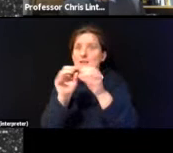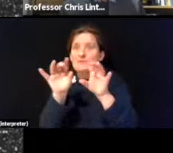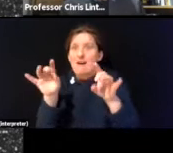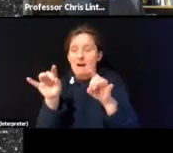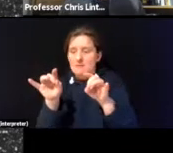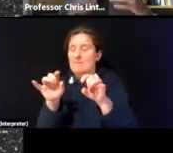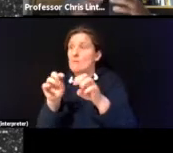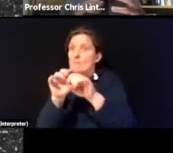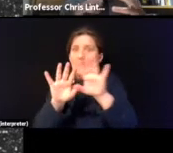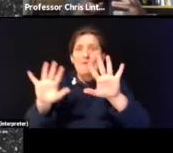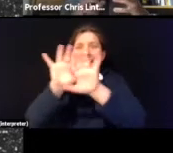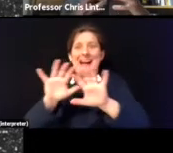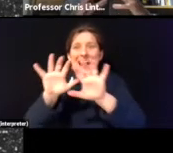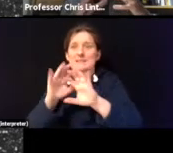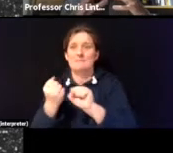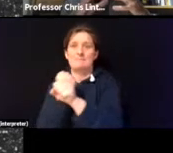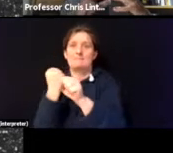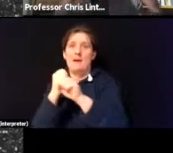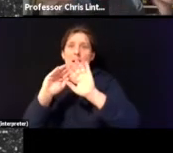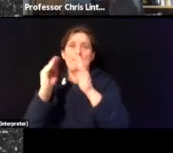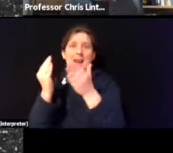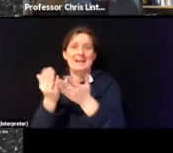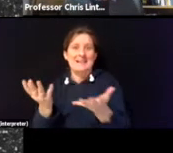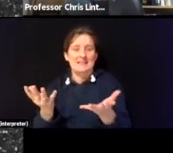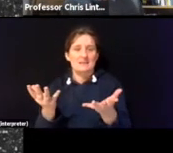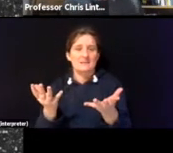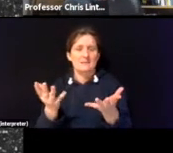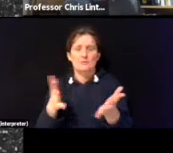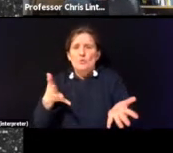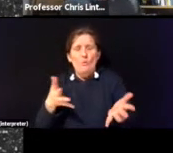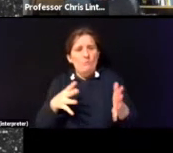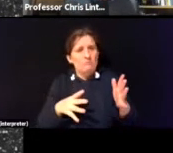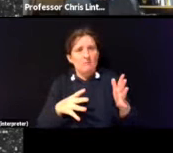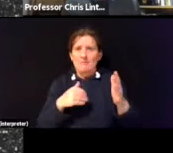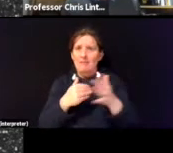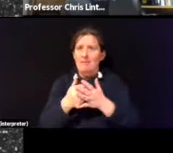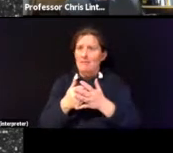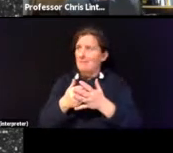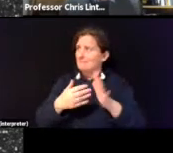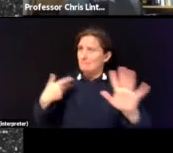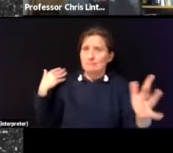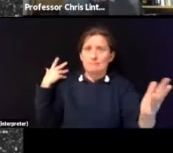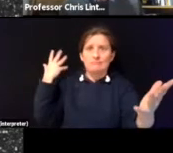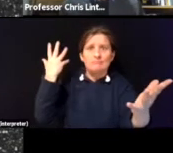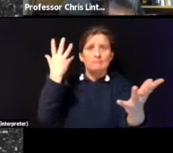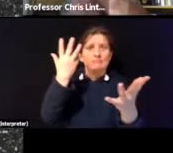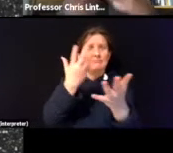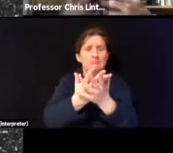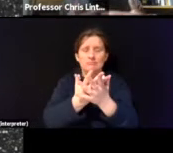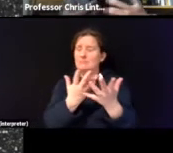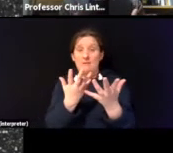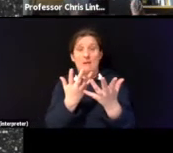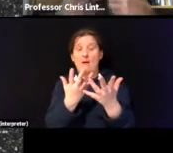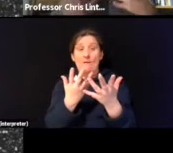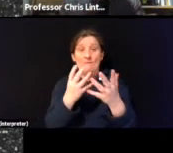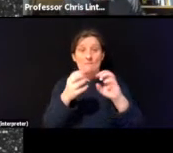planets. And so we've got the whole history of planet formation in this single image. But also, I